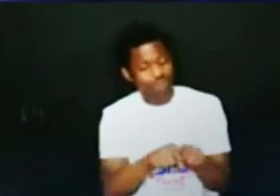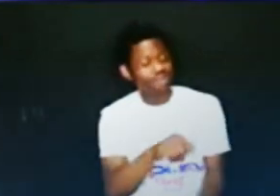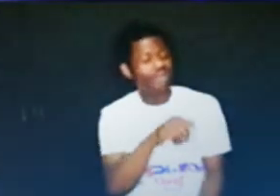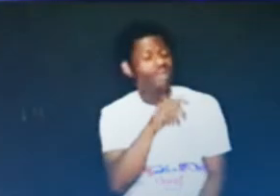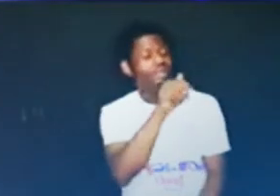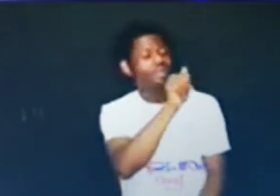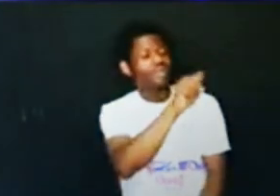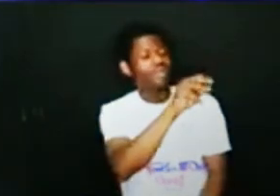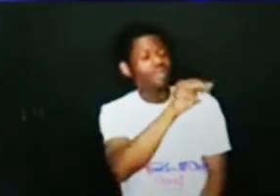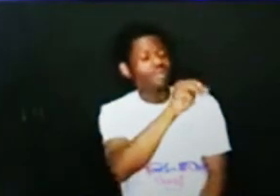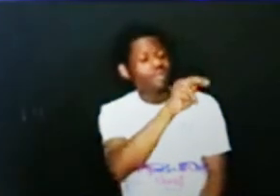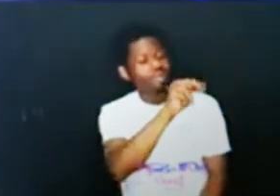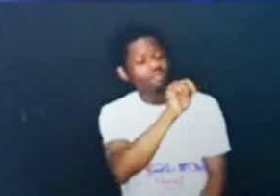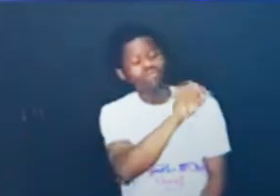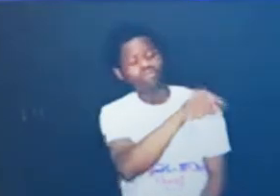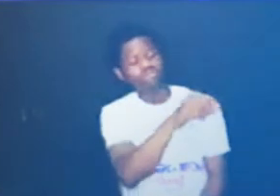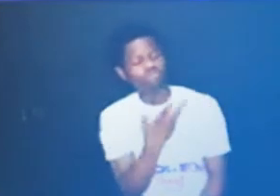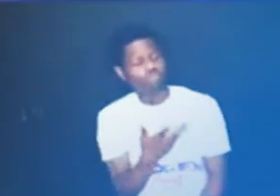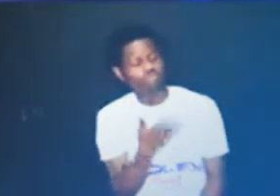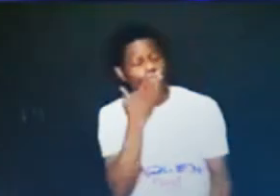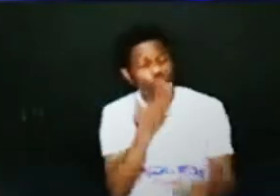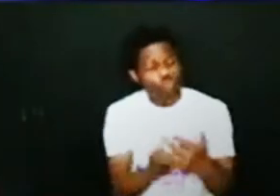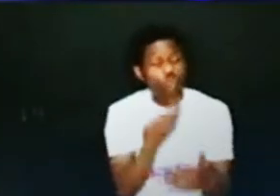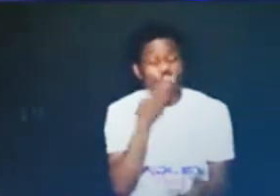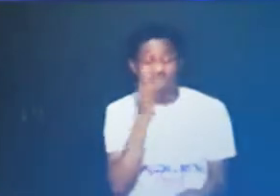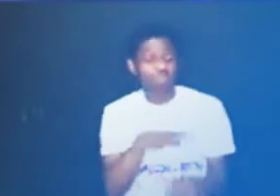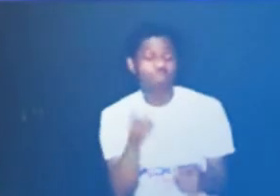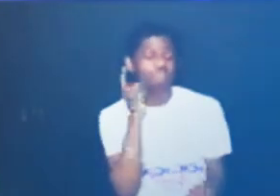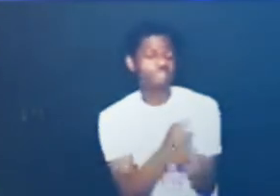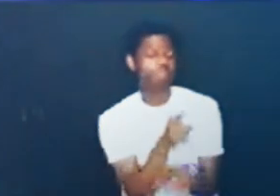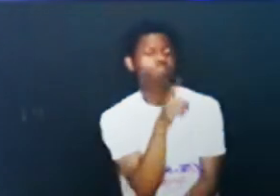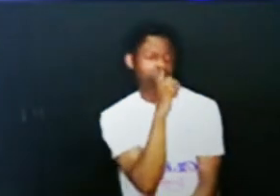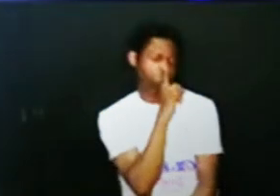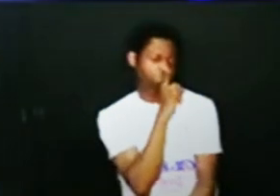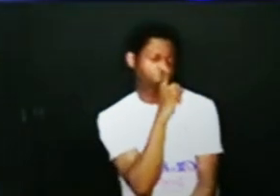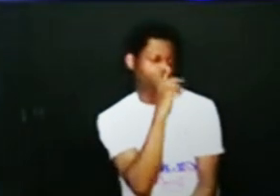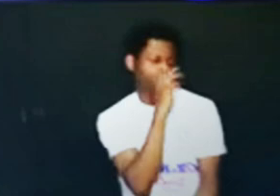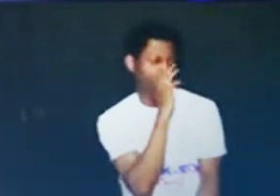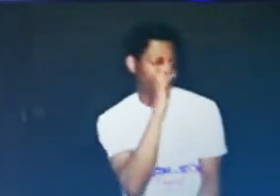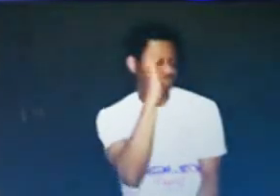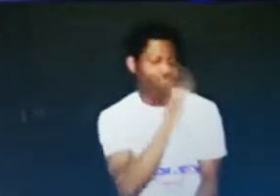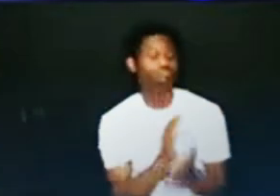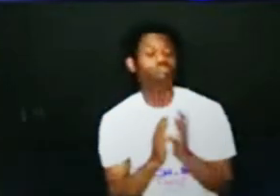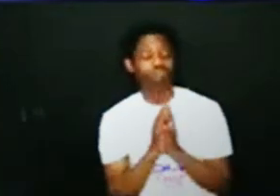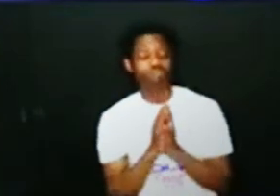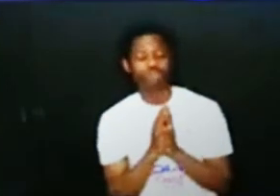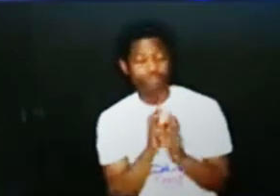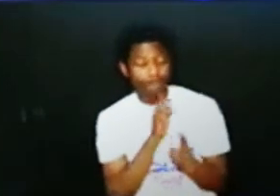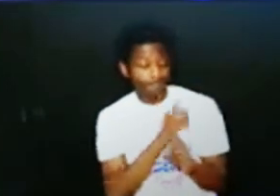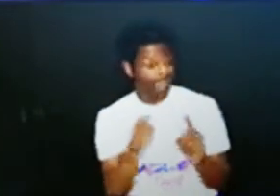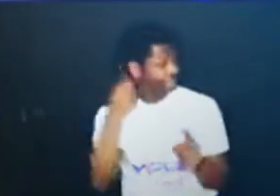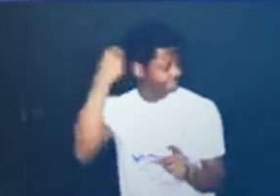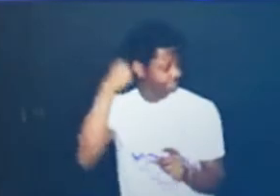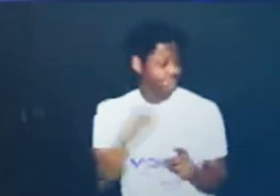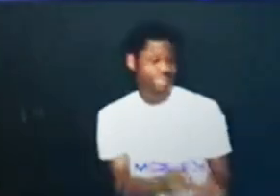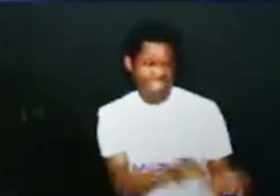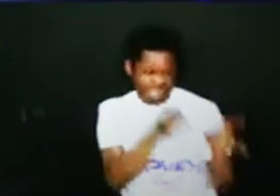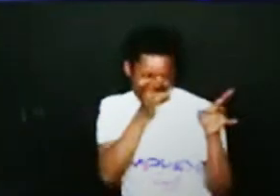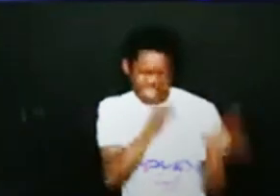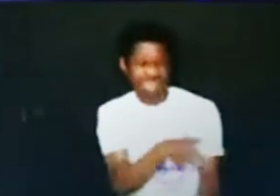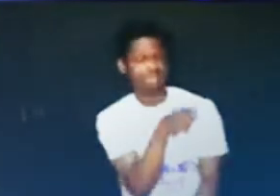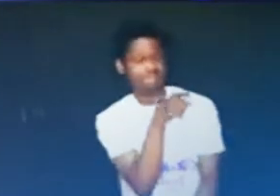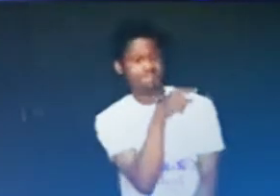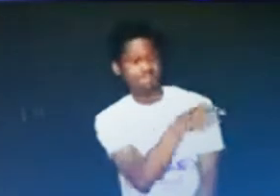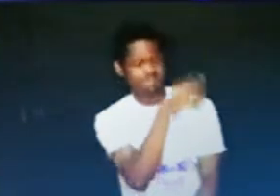or bad. He hated Amnon because he had disgraced his sister Tamar. Oh, twas well.